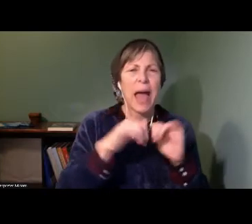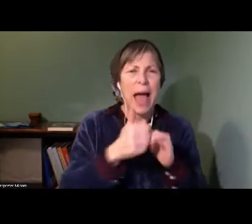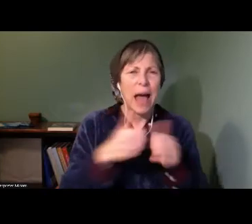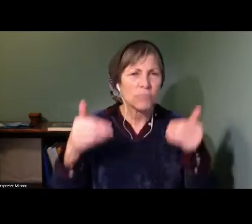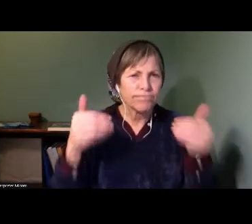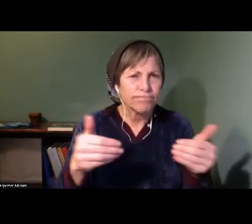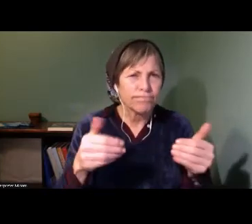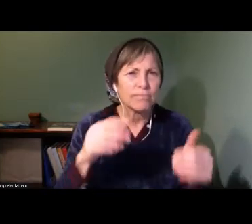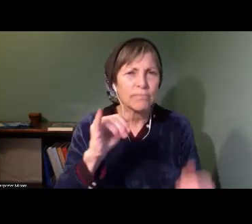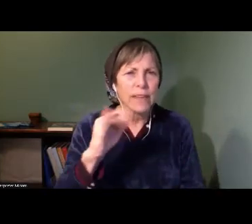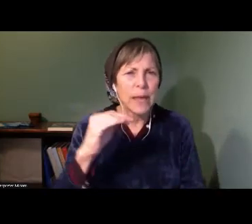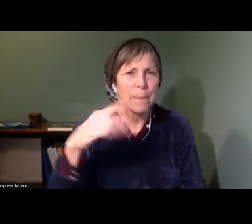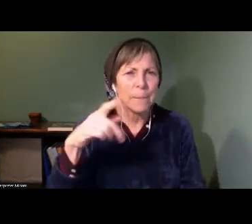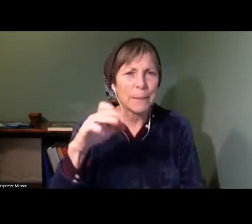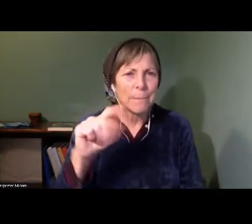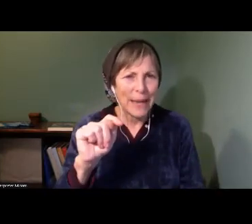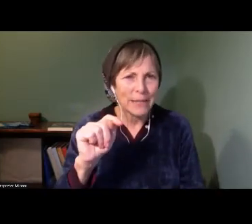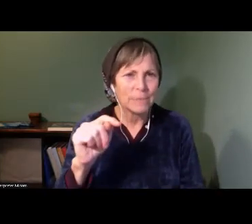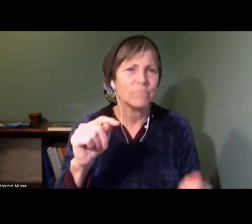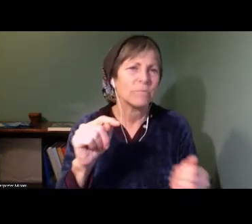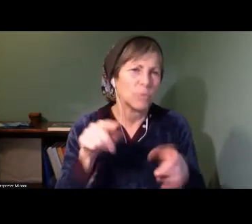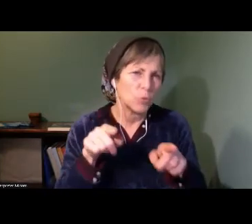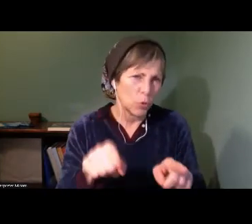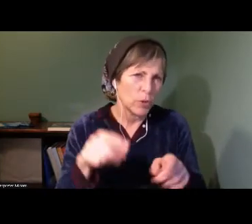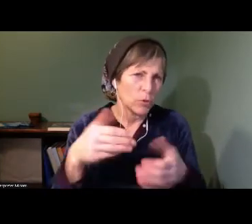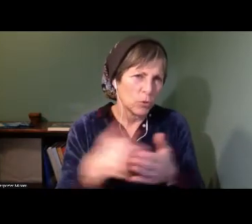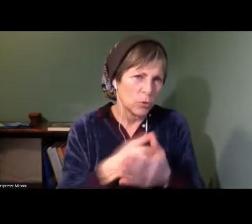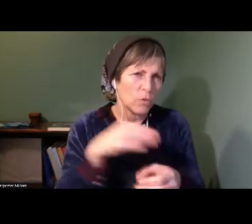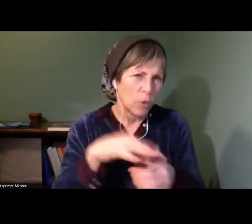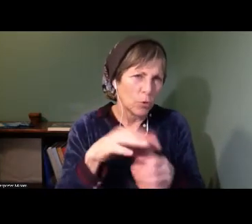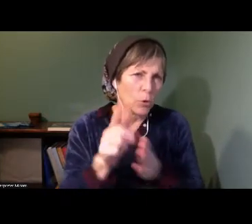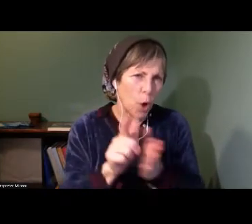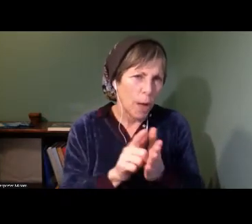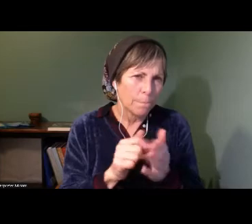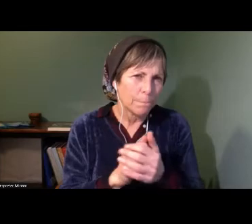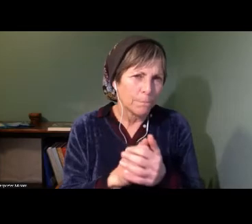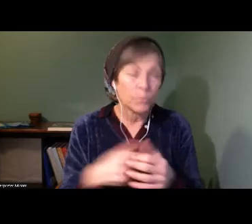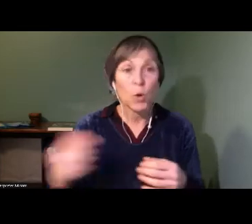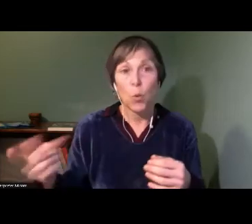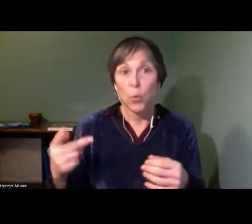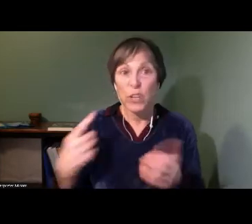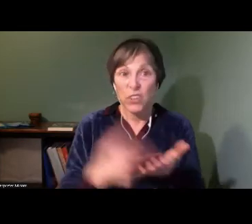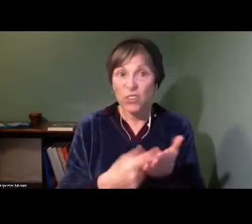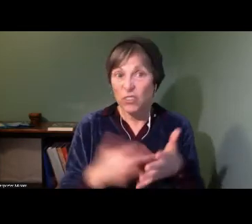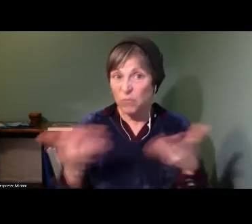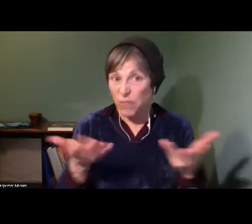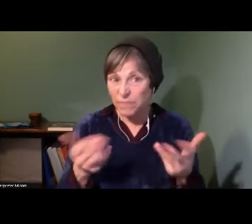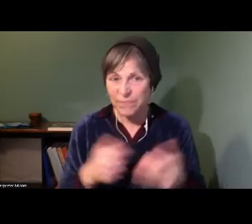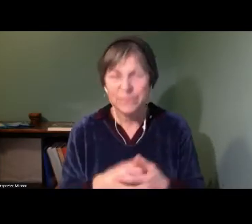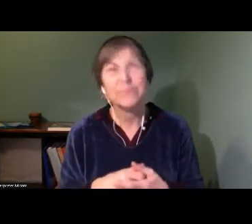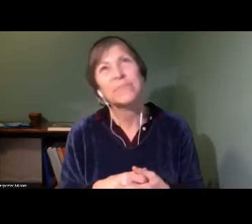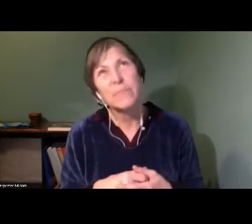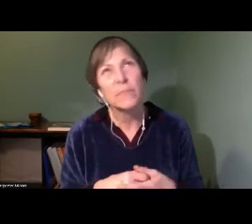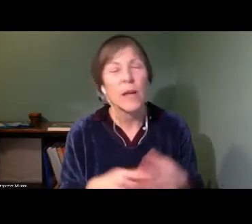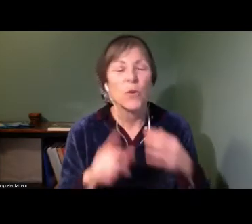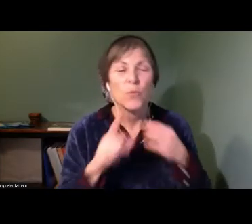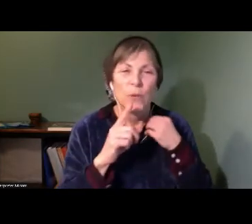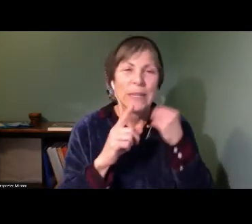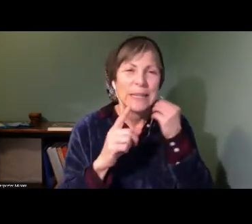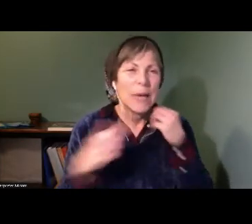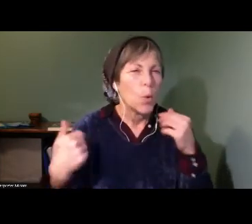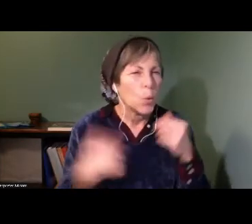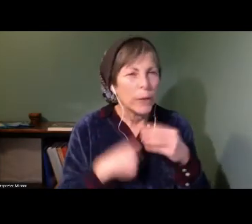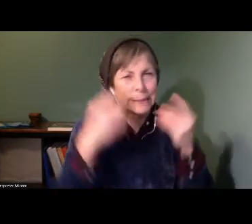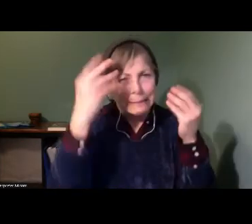um and so um I think the the big thing that we discussed is sort of uh you know we at CSME we spend a lot of time thinking about